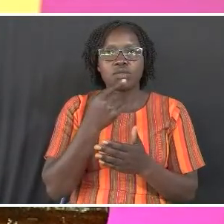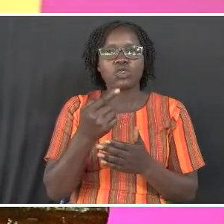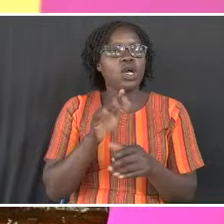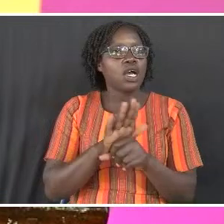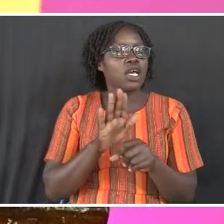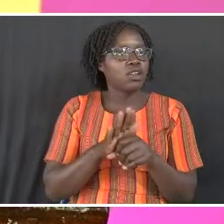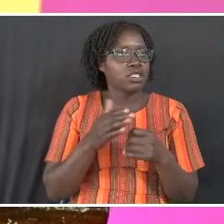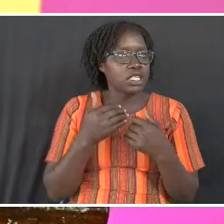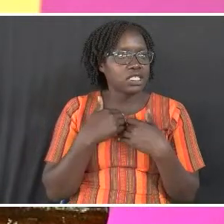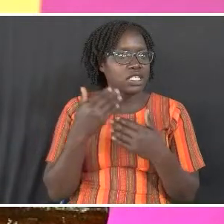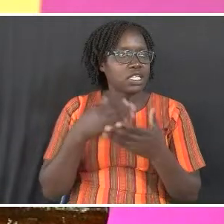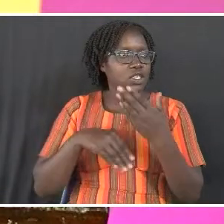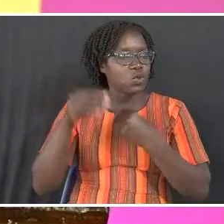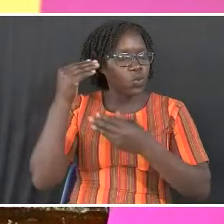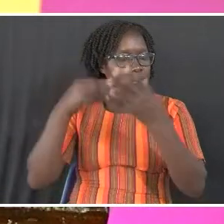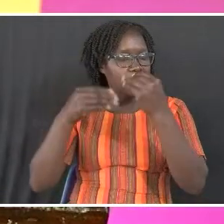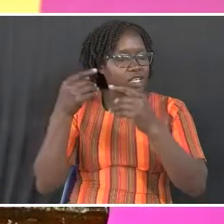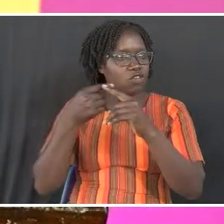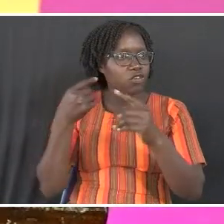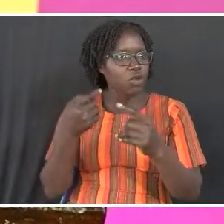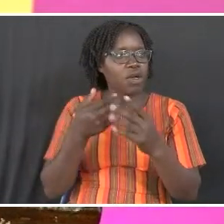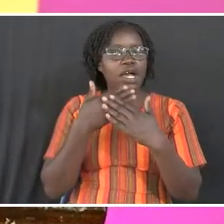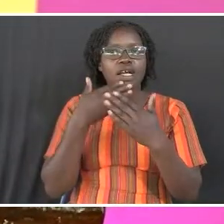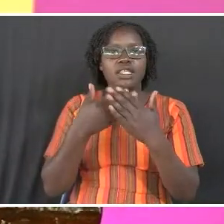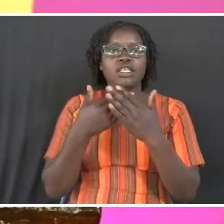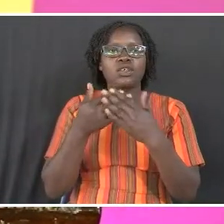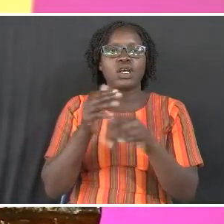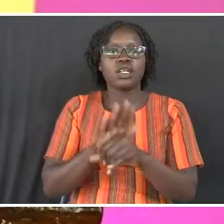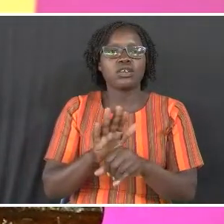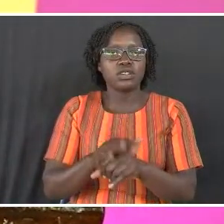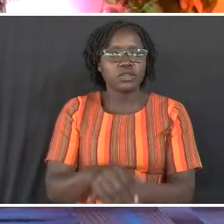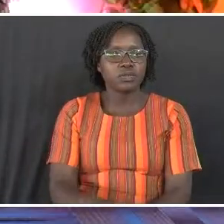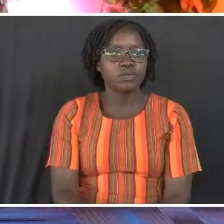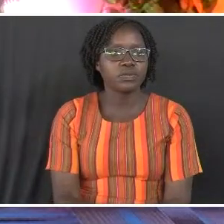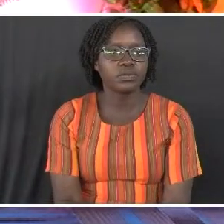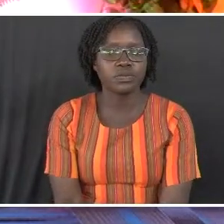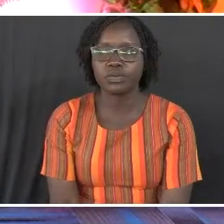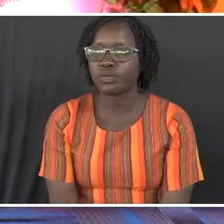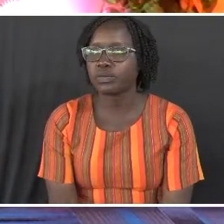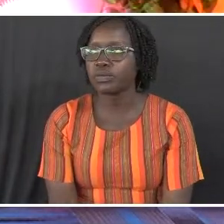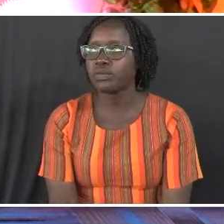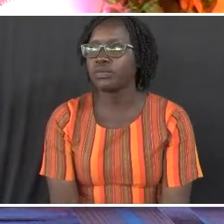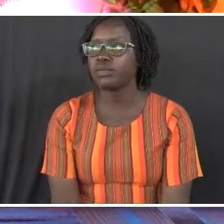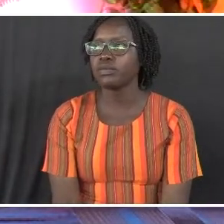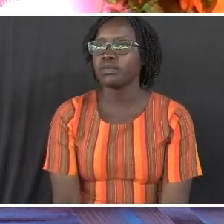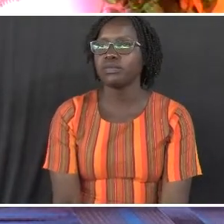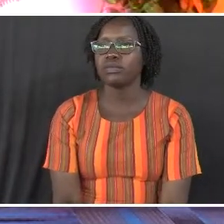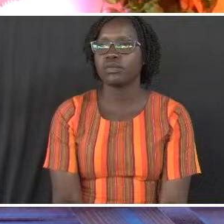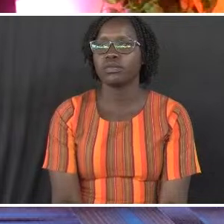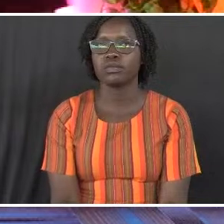lot that you're going to learn from. Thank you very much. Karibu sana daktari.